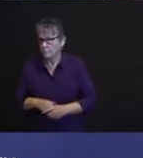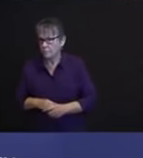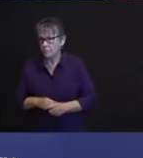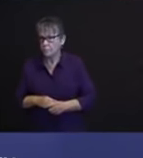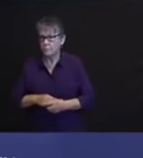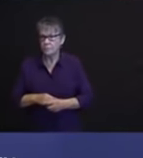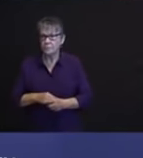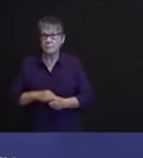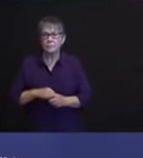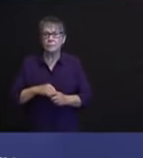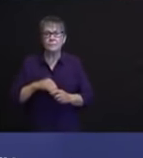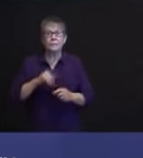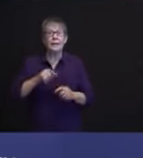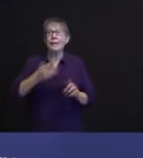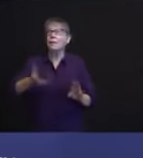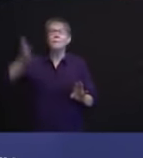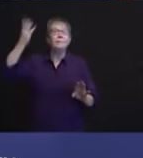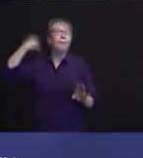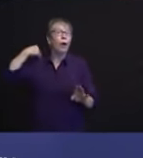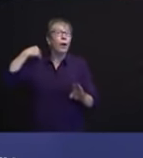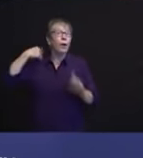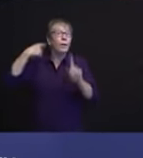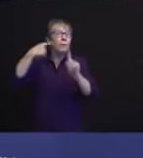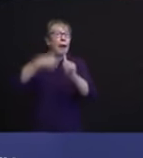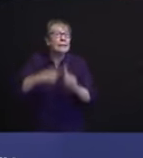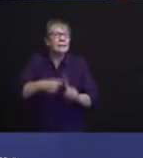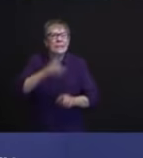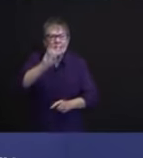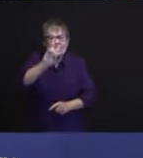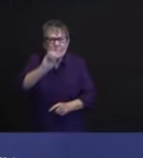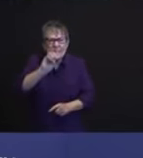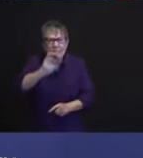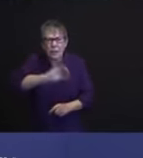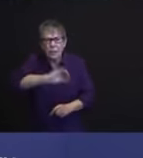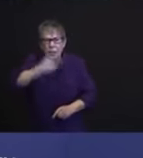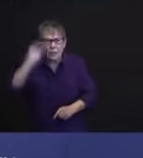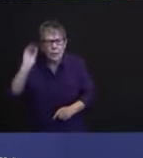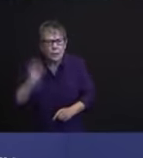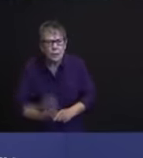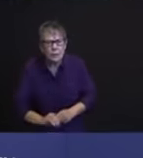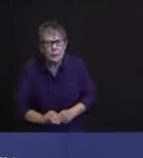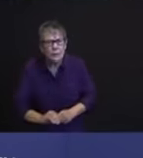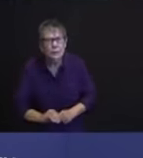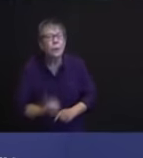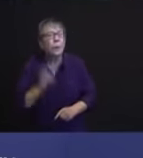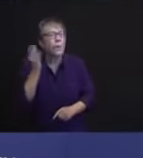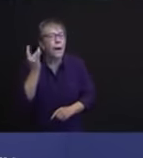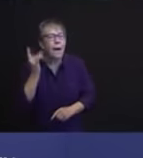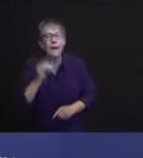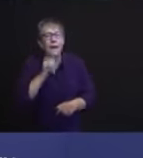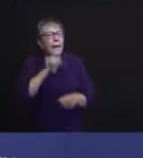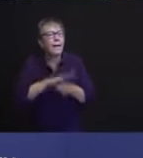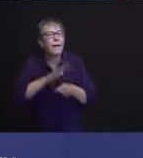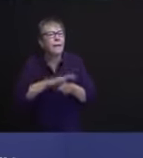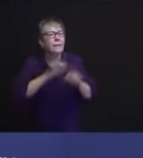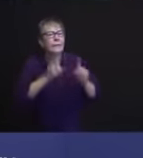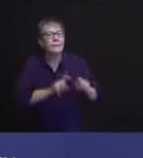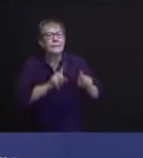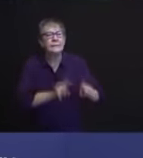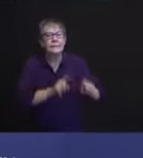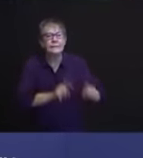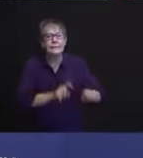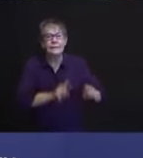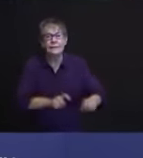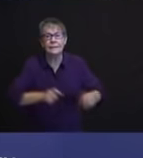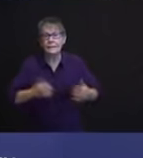you weren't finding all the cases. If the positivity drops further down, and there's no exact number where that is, the World Health Organization recommends